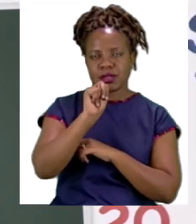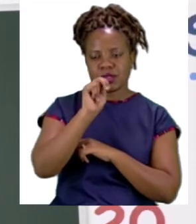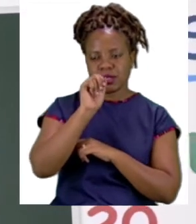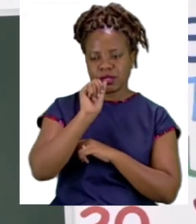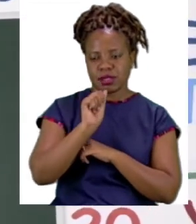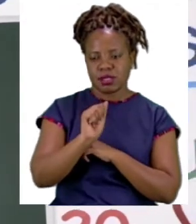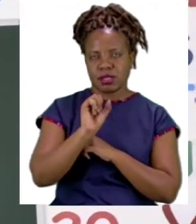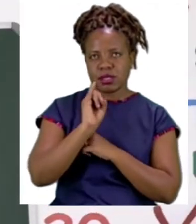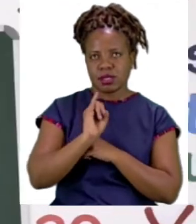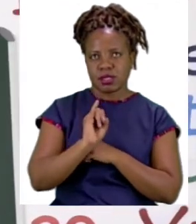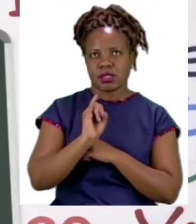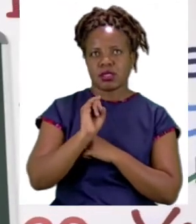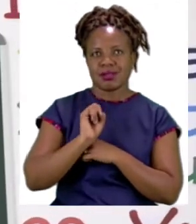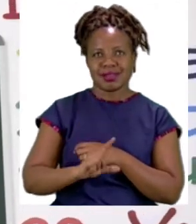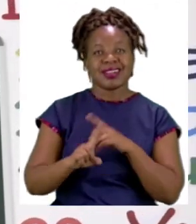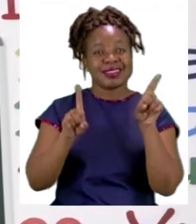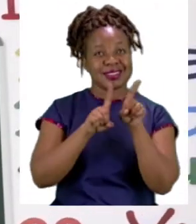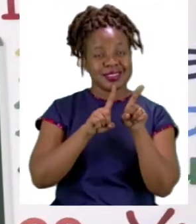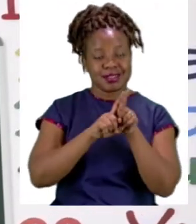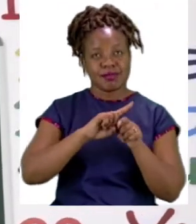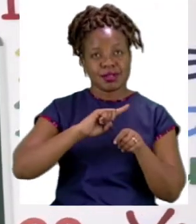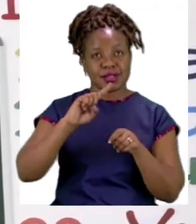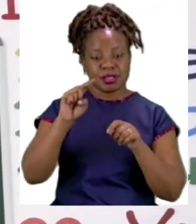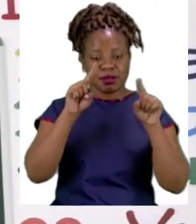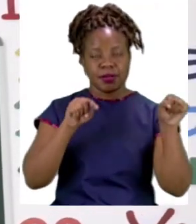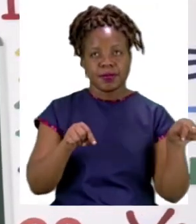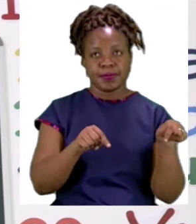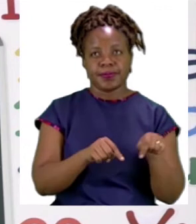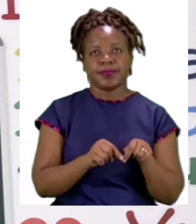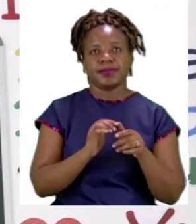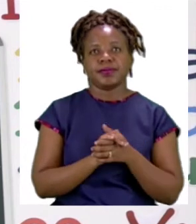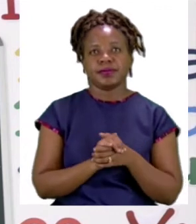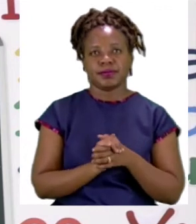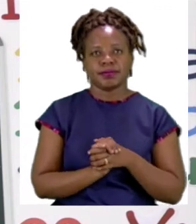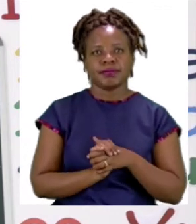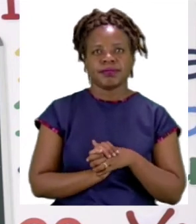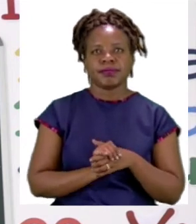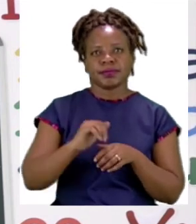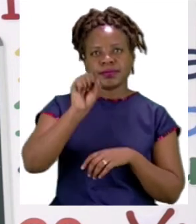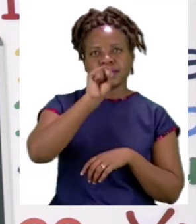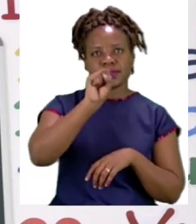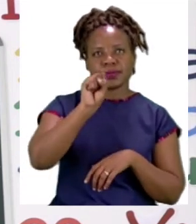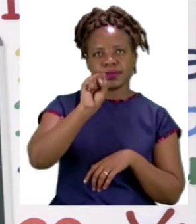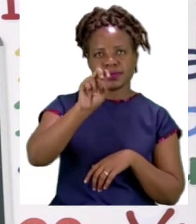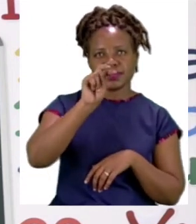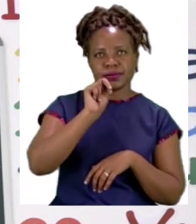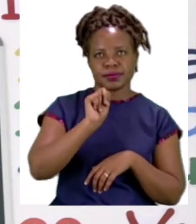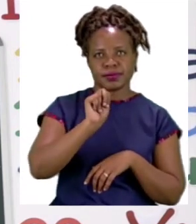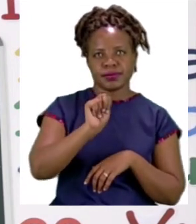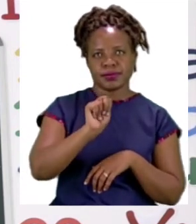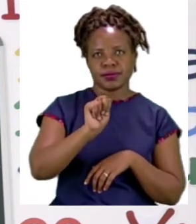We have the S, and then N, and then